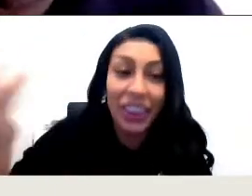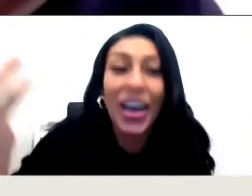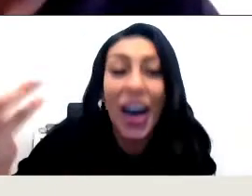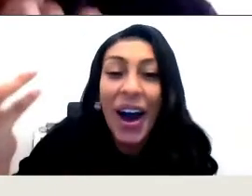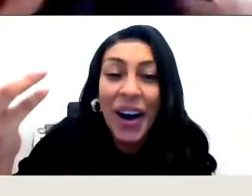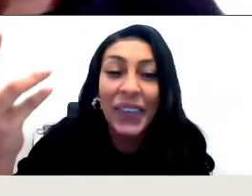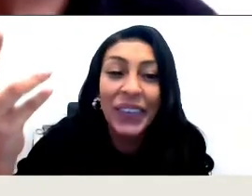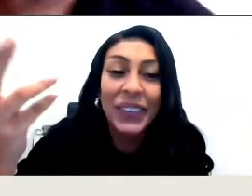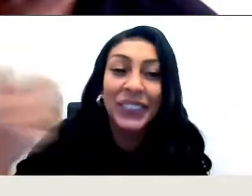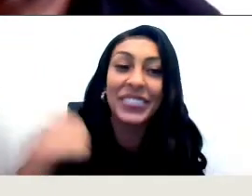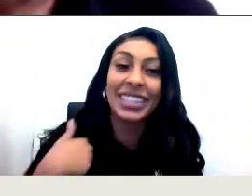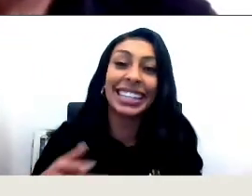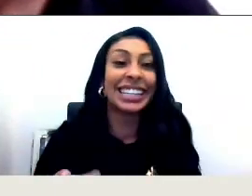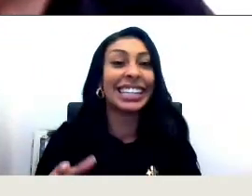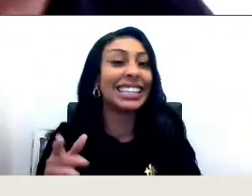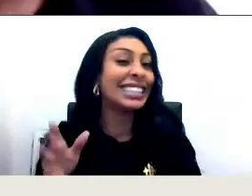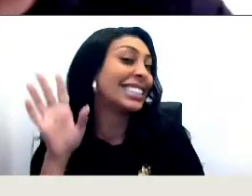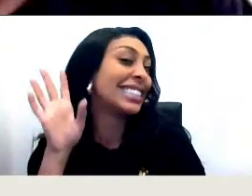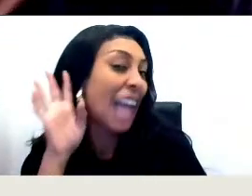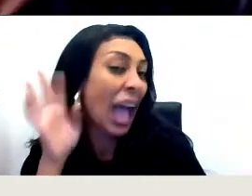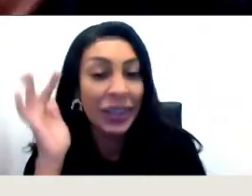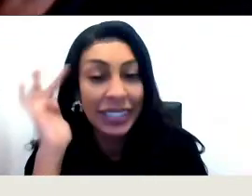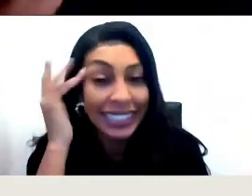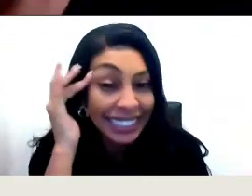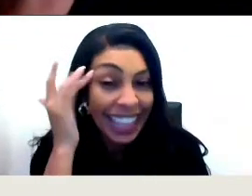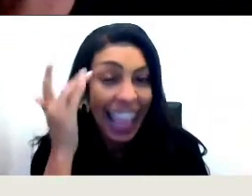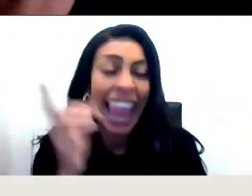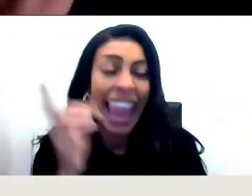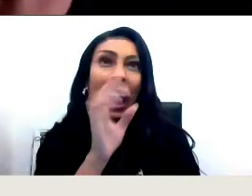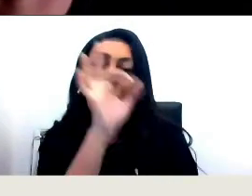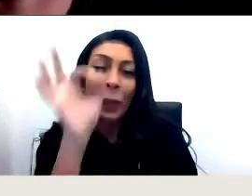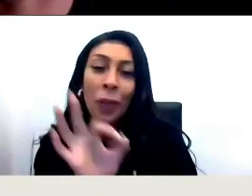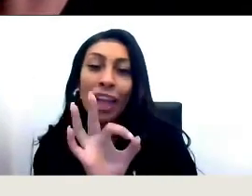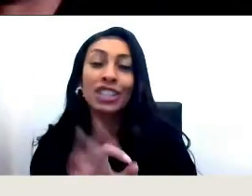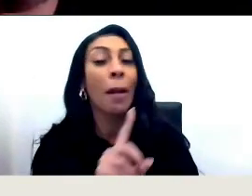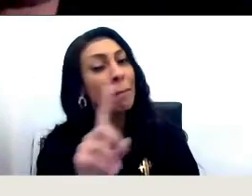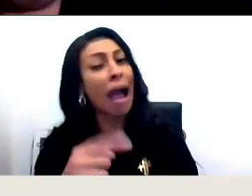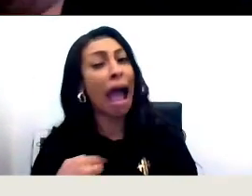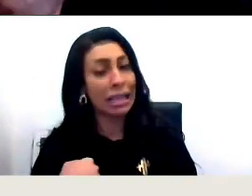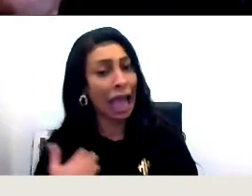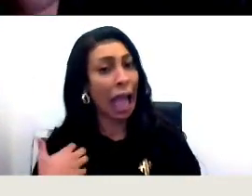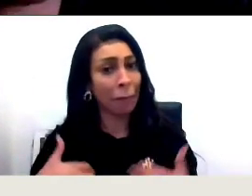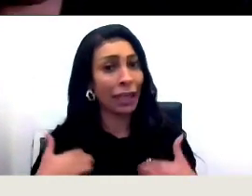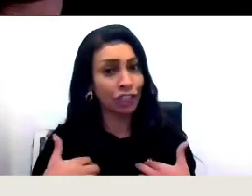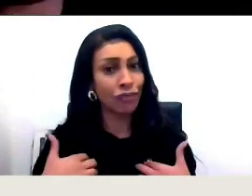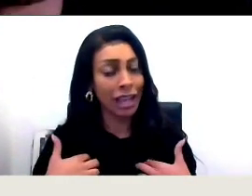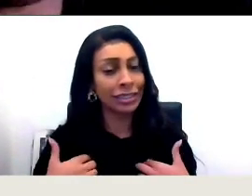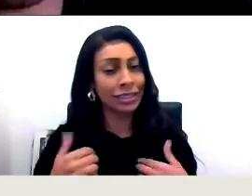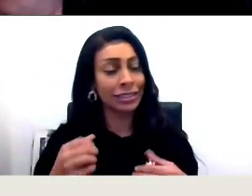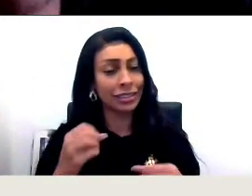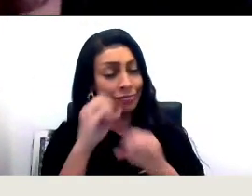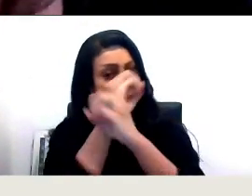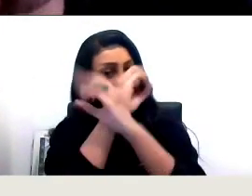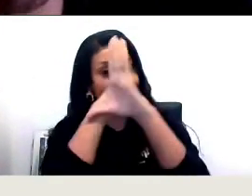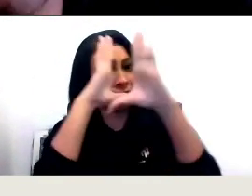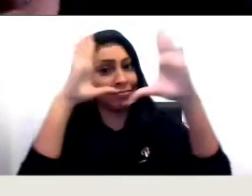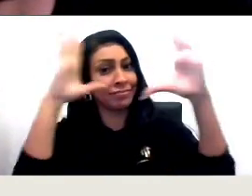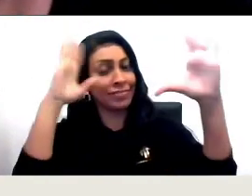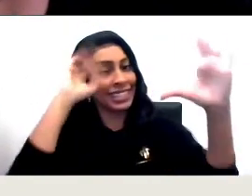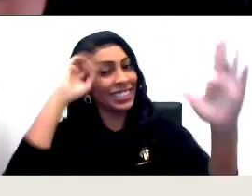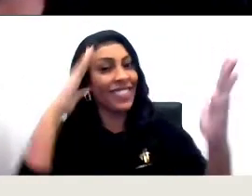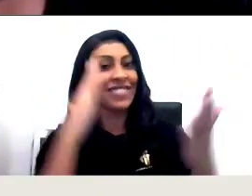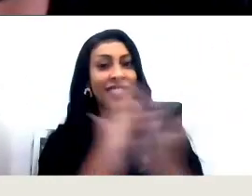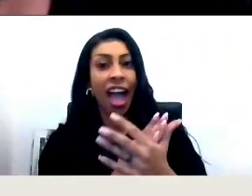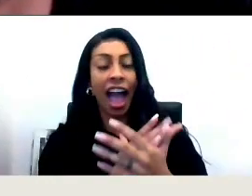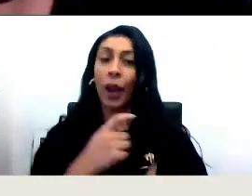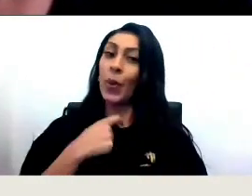kind of like, you know, they sound silly in terms of questions, but that's how you define a human being,